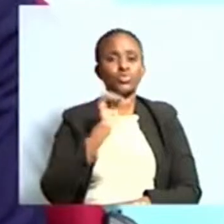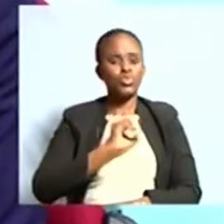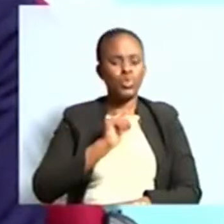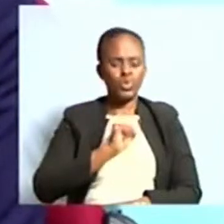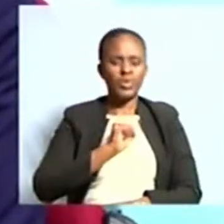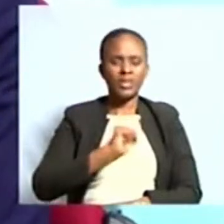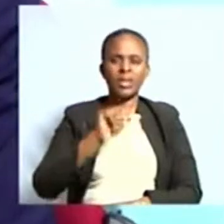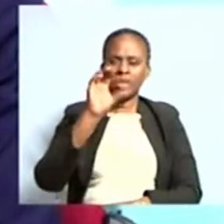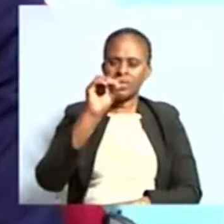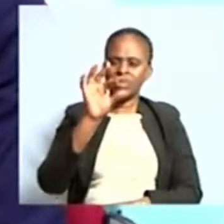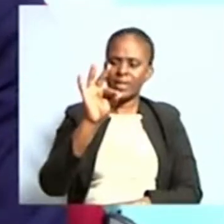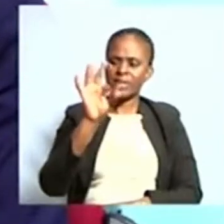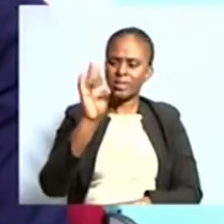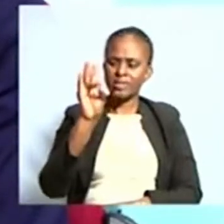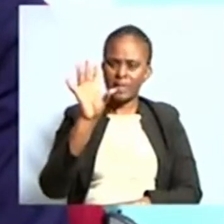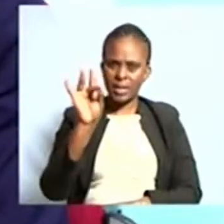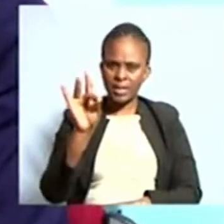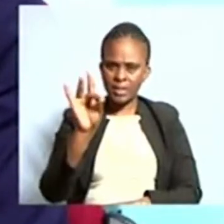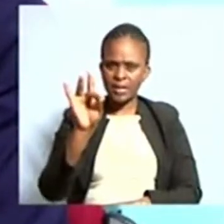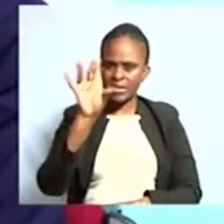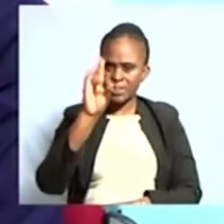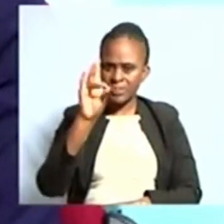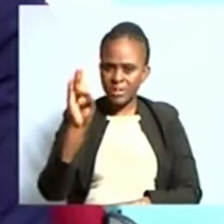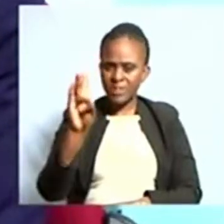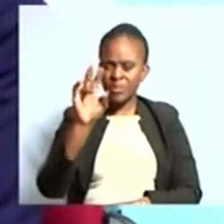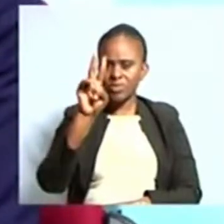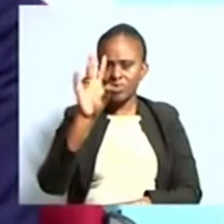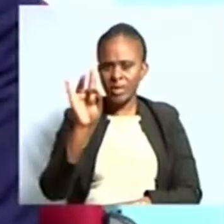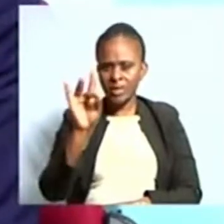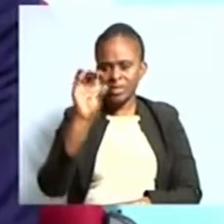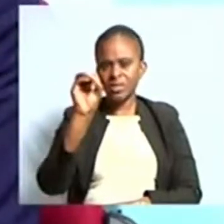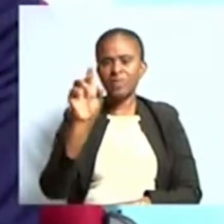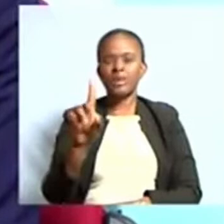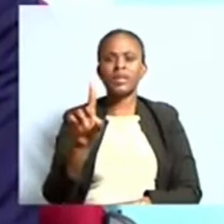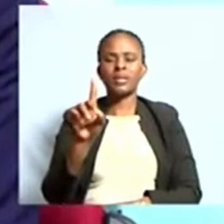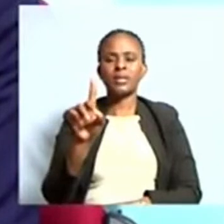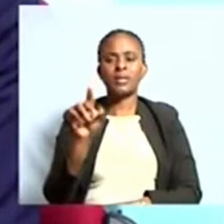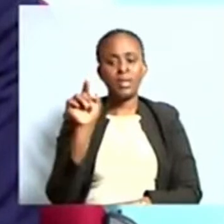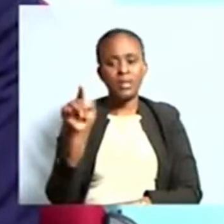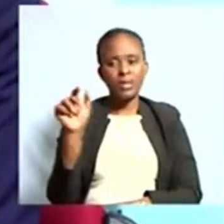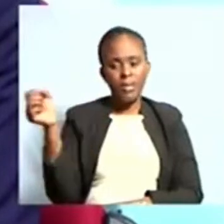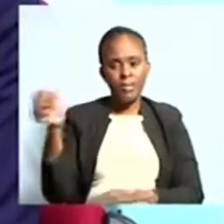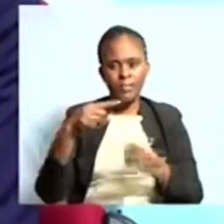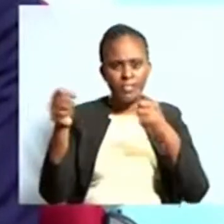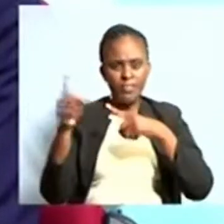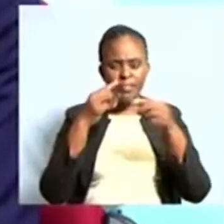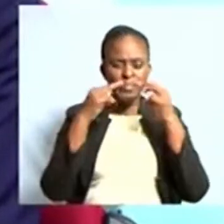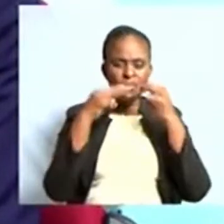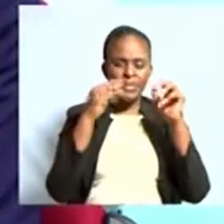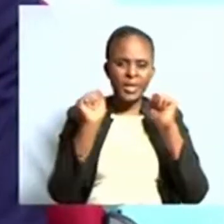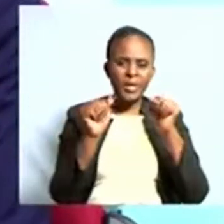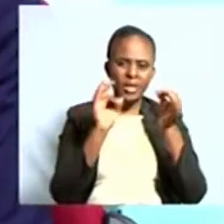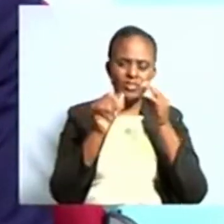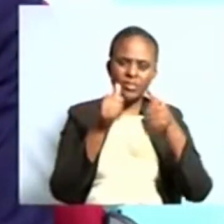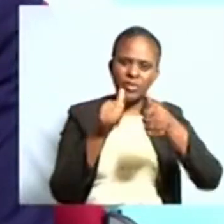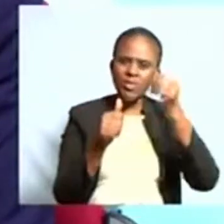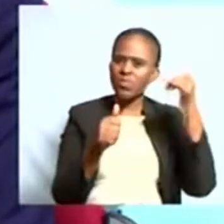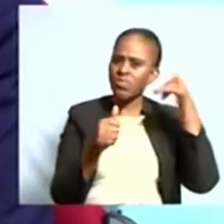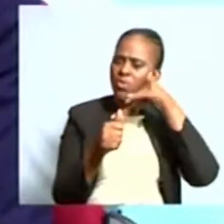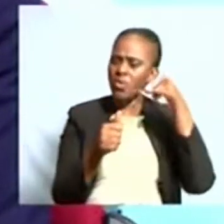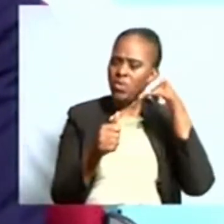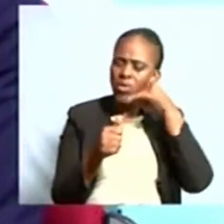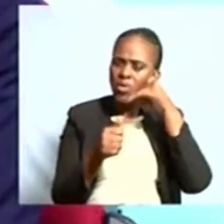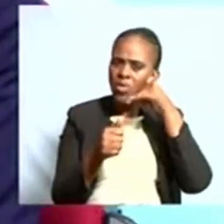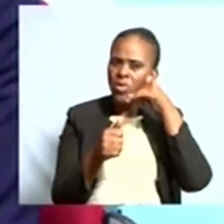0978, I beg your pardon, 0978 772 801. That's where you can send your messages. If you want to participate in